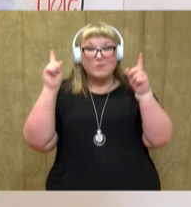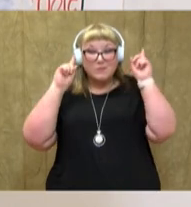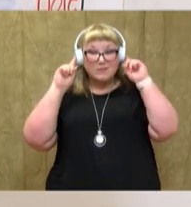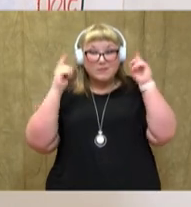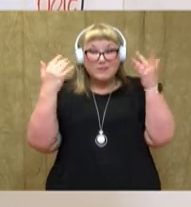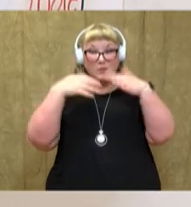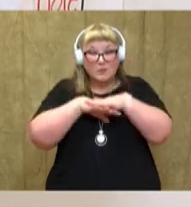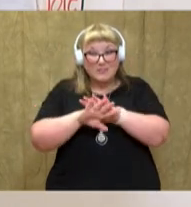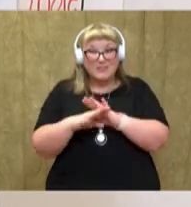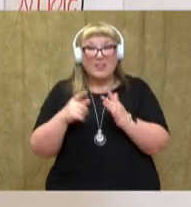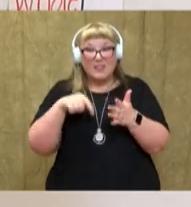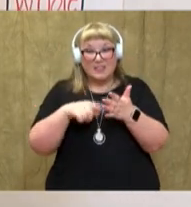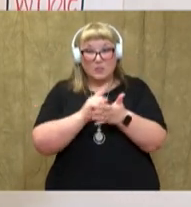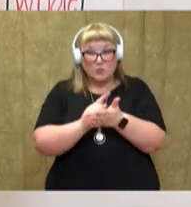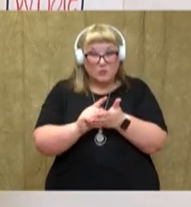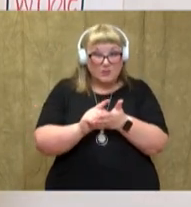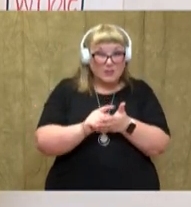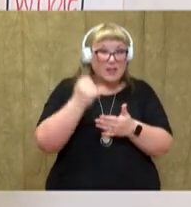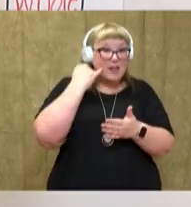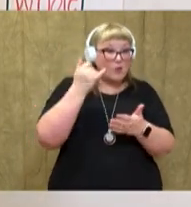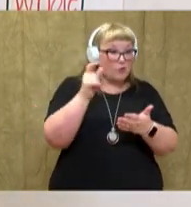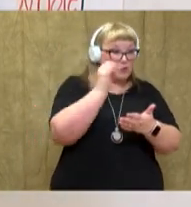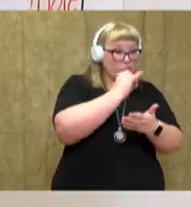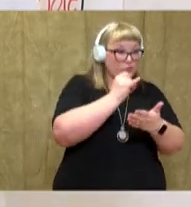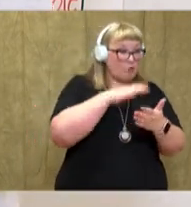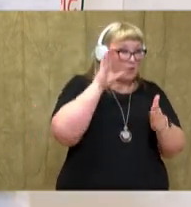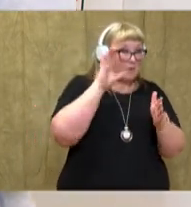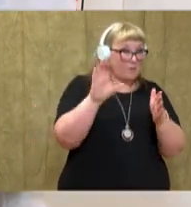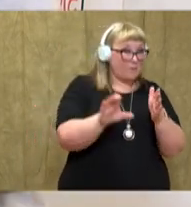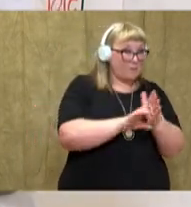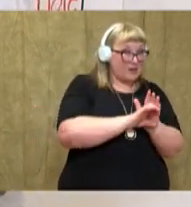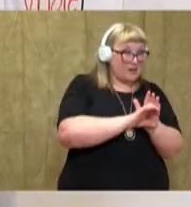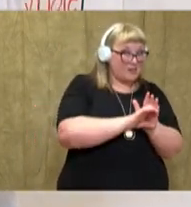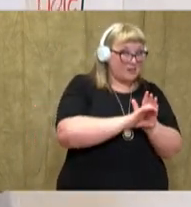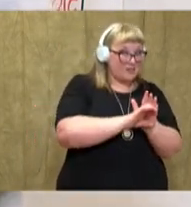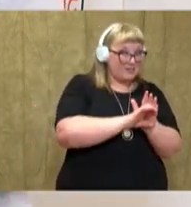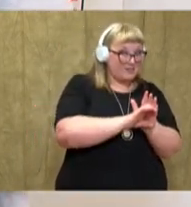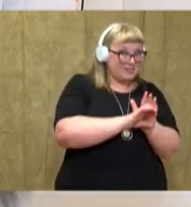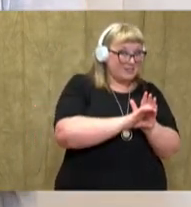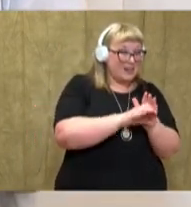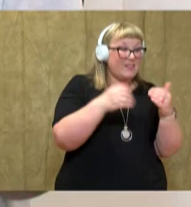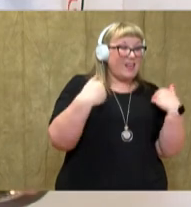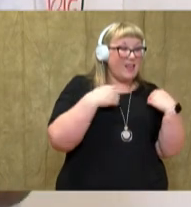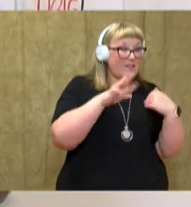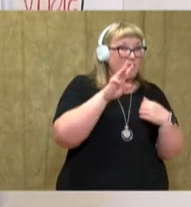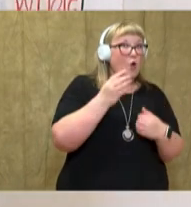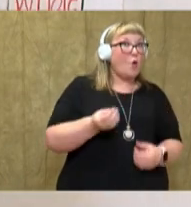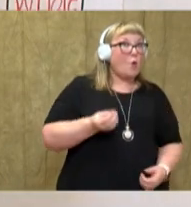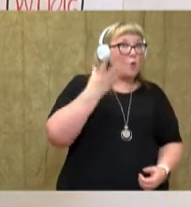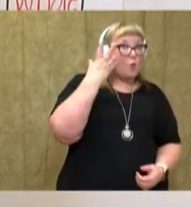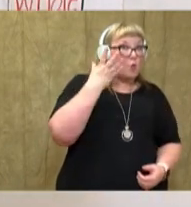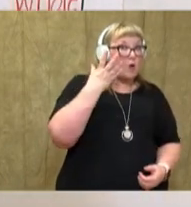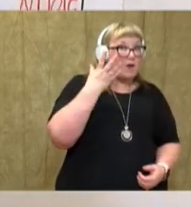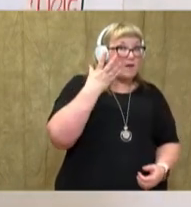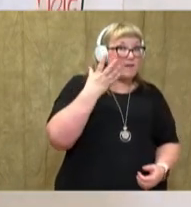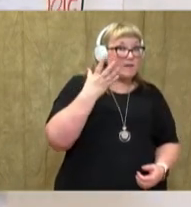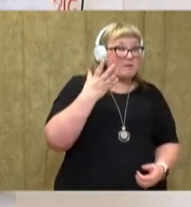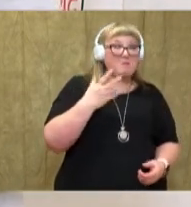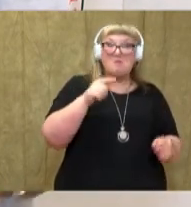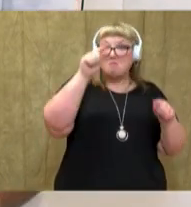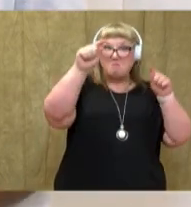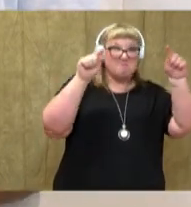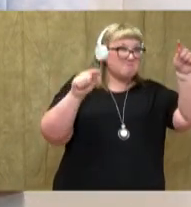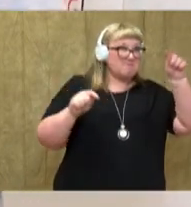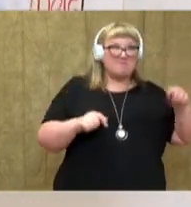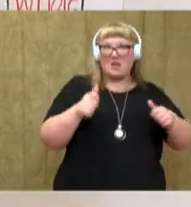week. Whether you're drawing pictures of some familiar pictures that we can see that have the digraph, like whisk, wheel, or